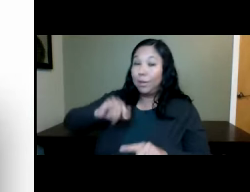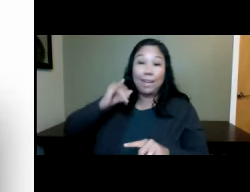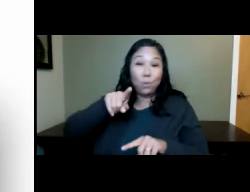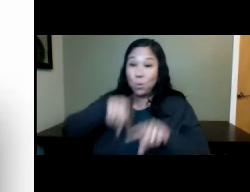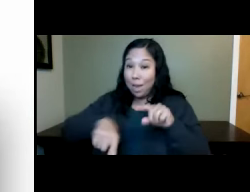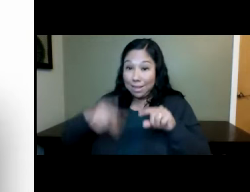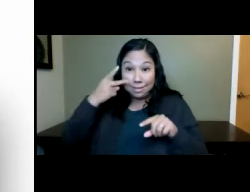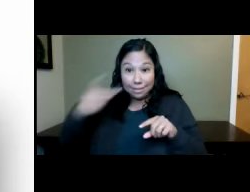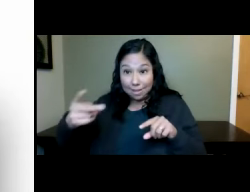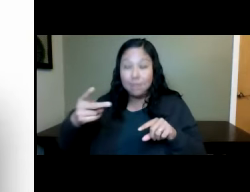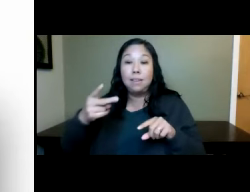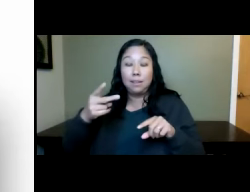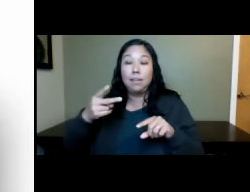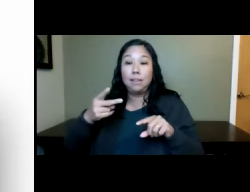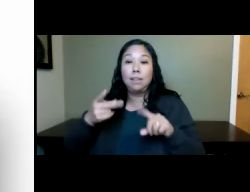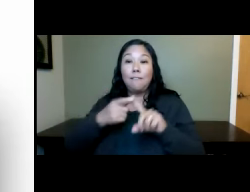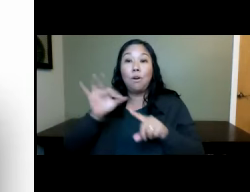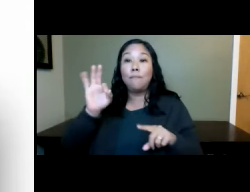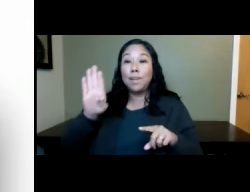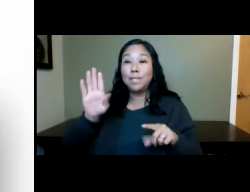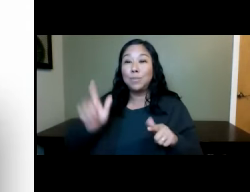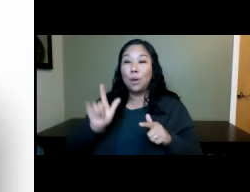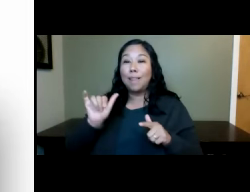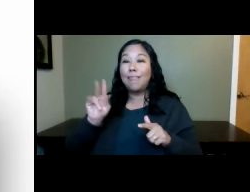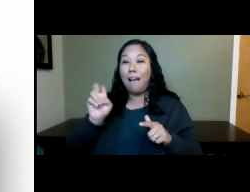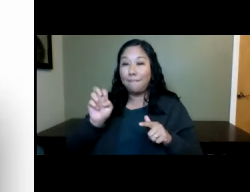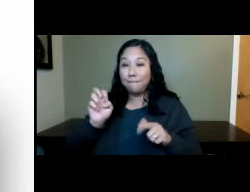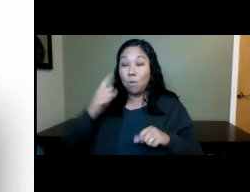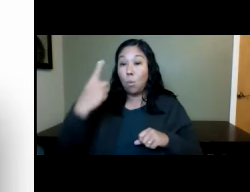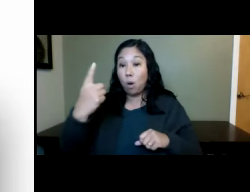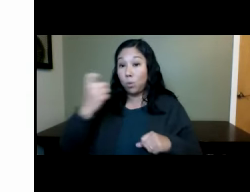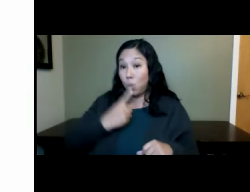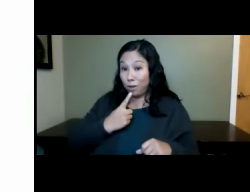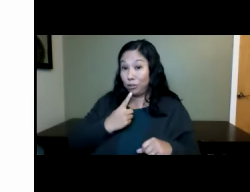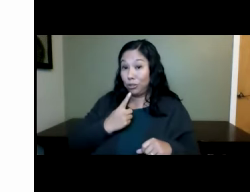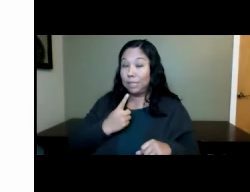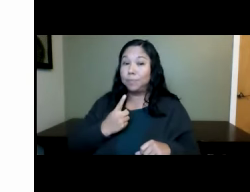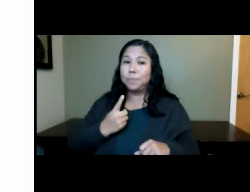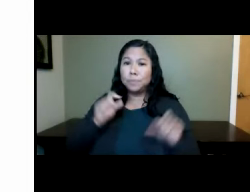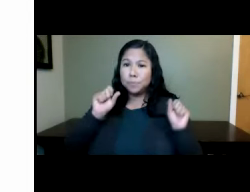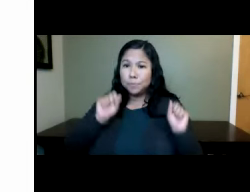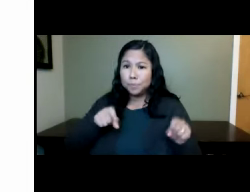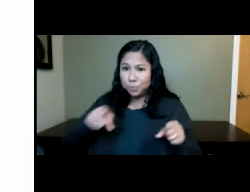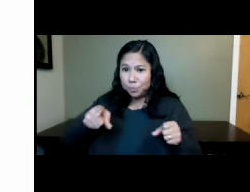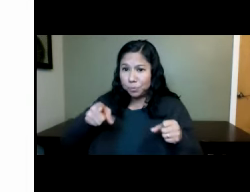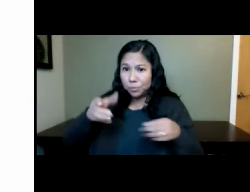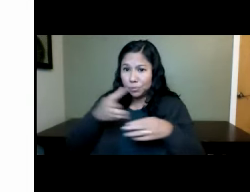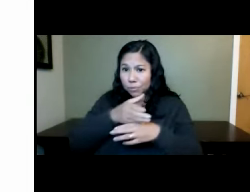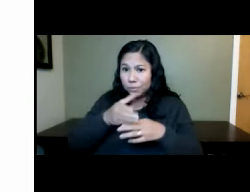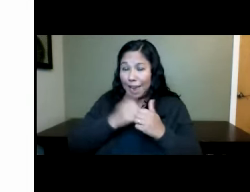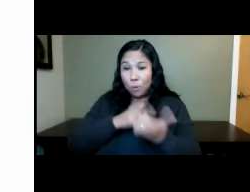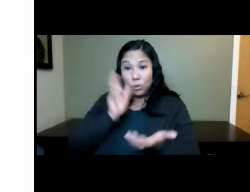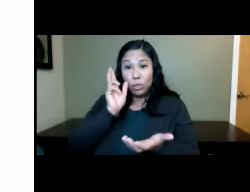see from Facebook Live, one of the questions posed was, can you share again how to enroll in